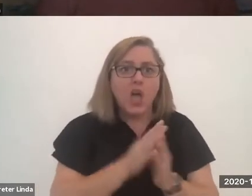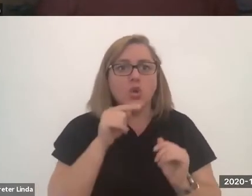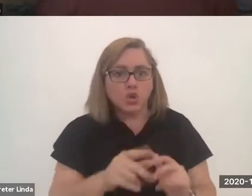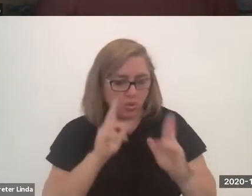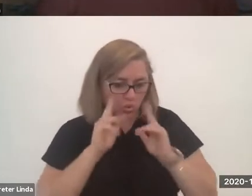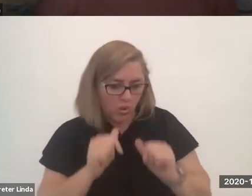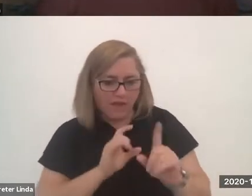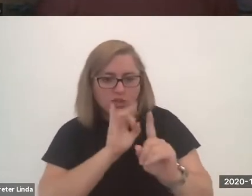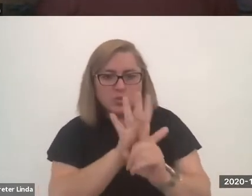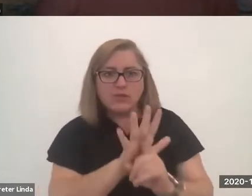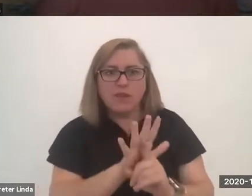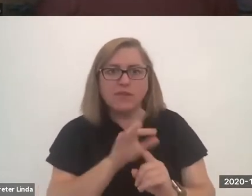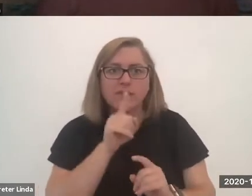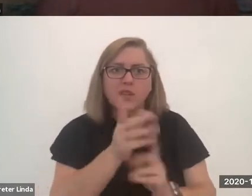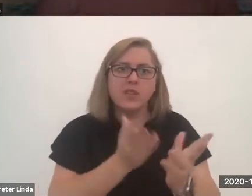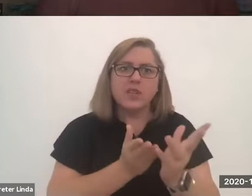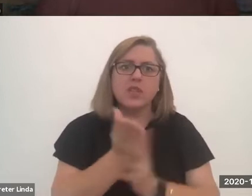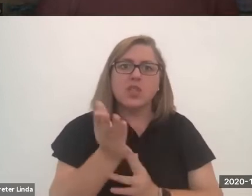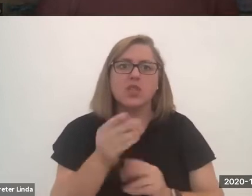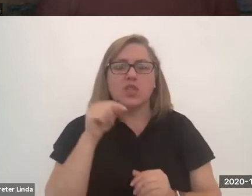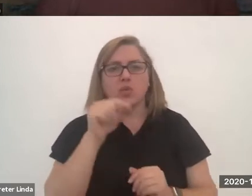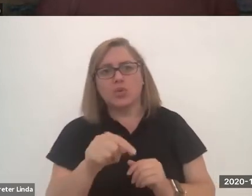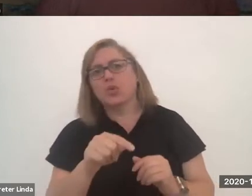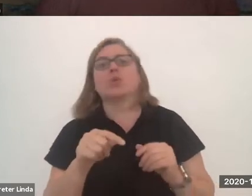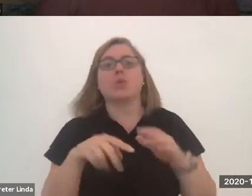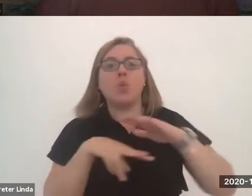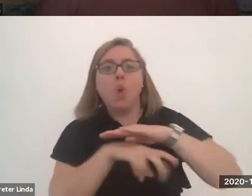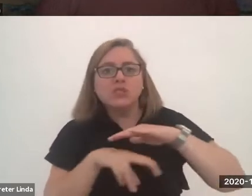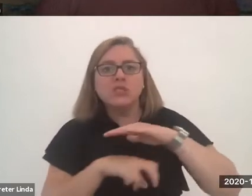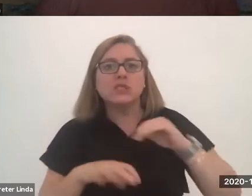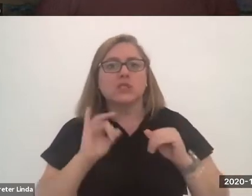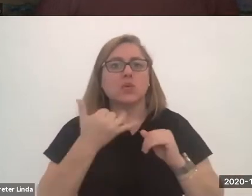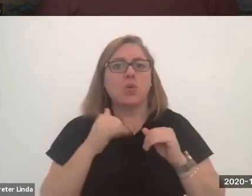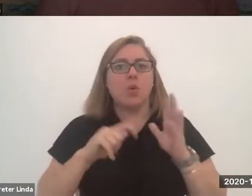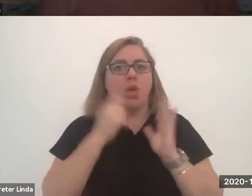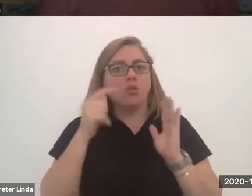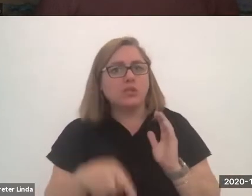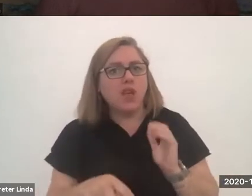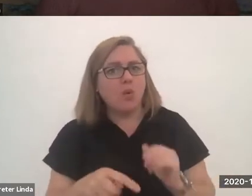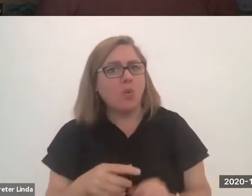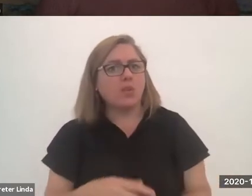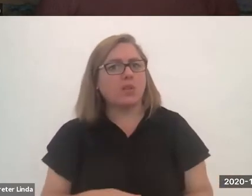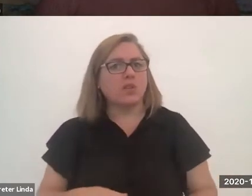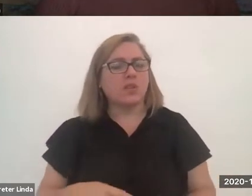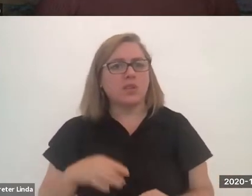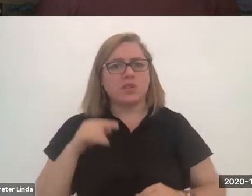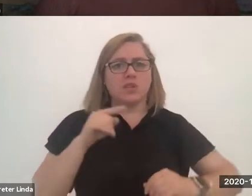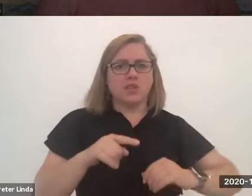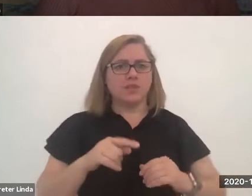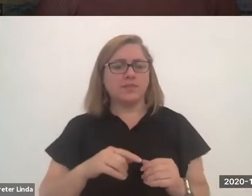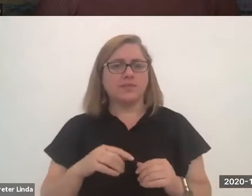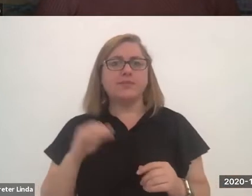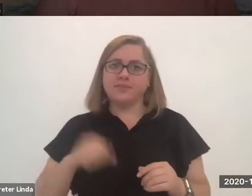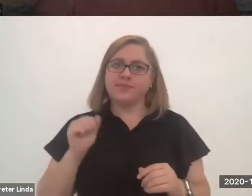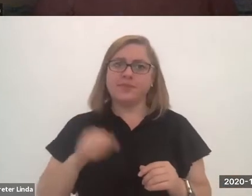self-care during the times in quarantine or during the lockdown? Has that also impacted that? Yes. Yeah, I